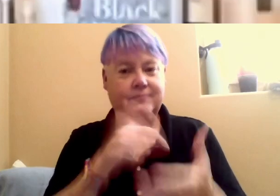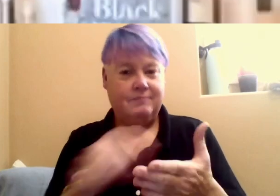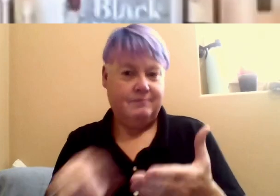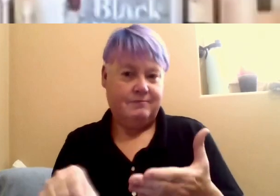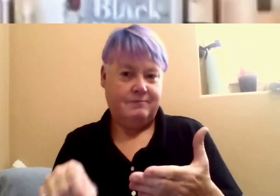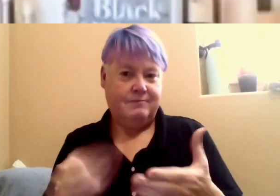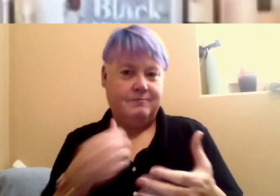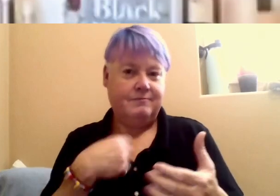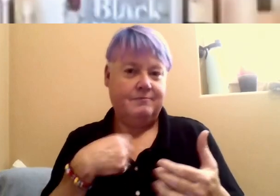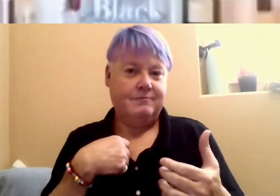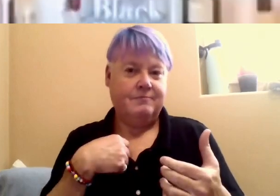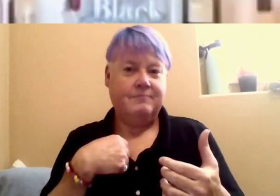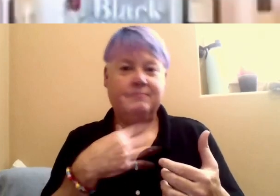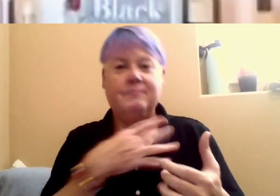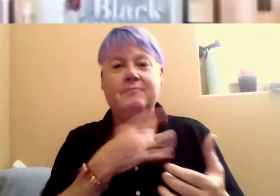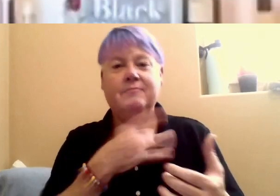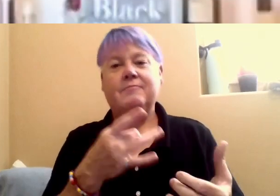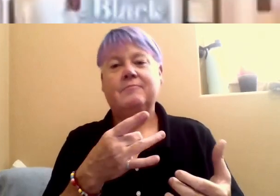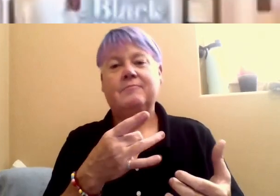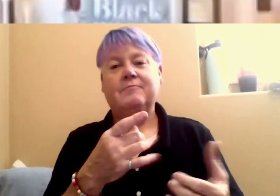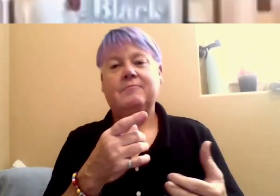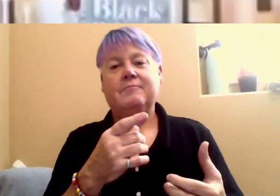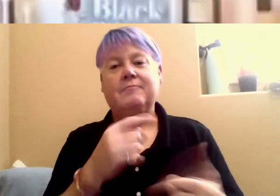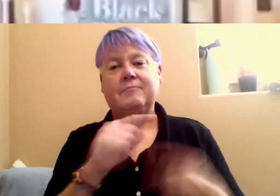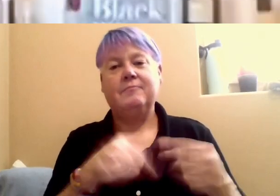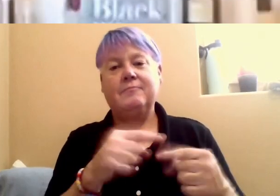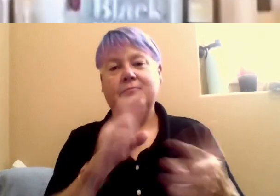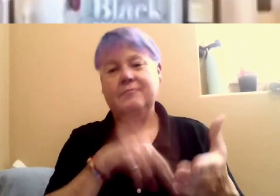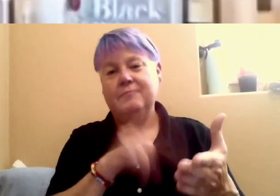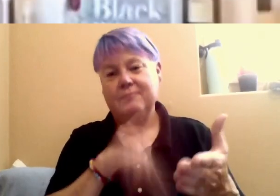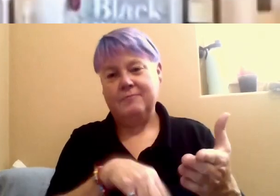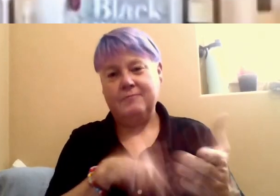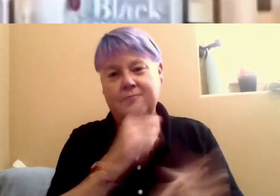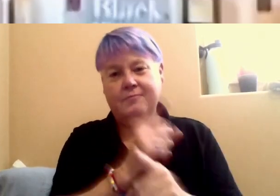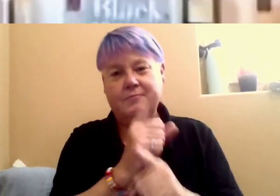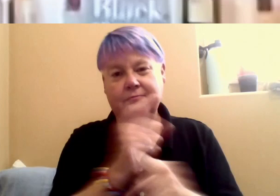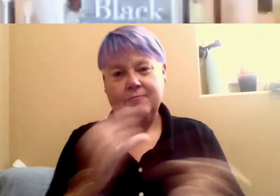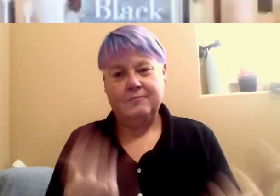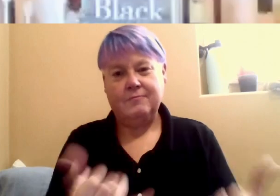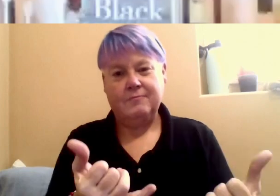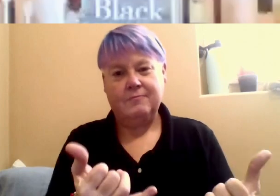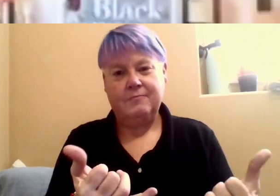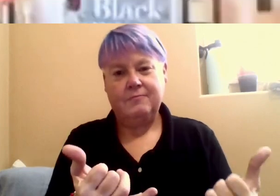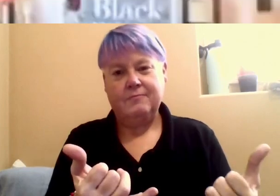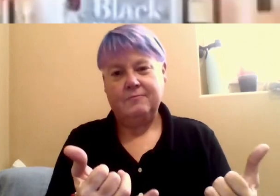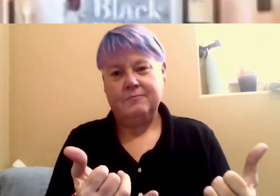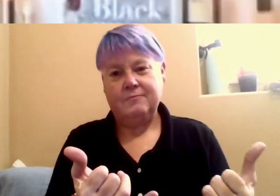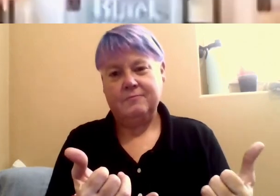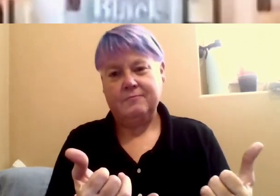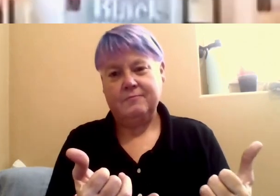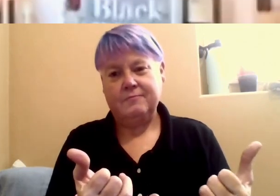names, but what I'm reading right now is